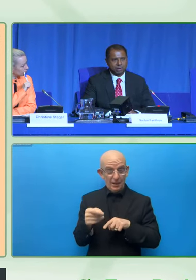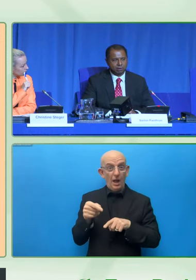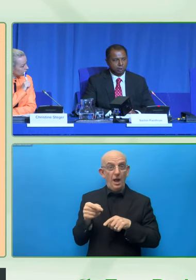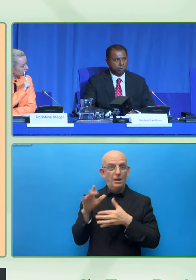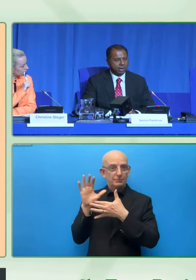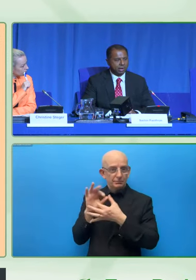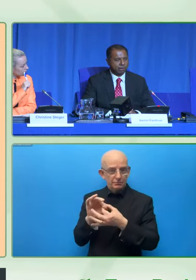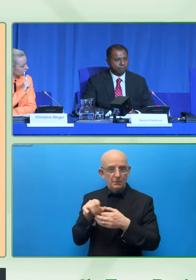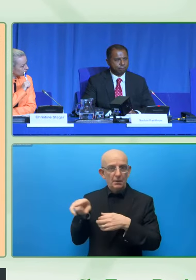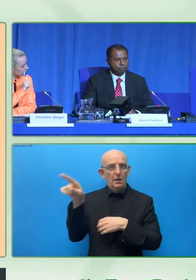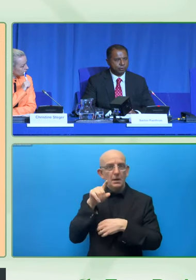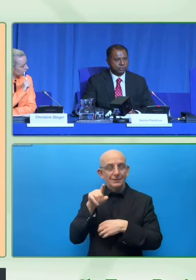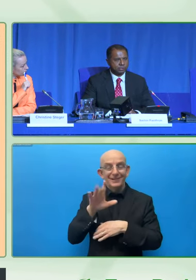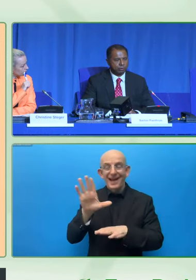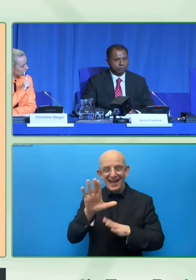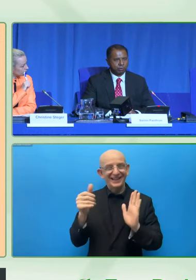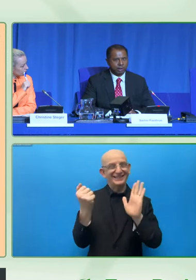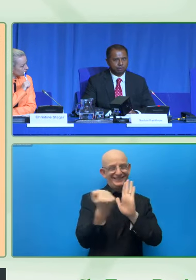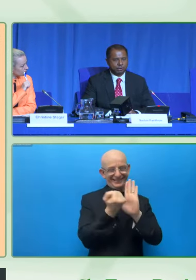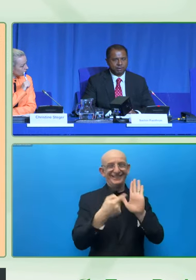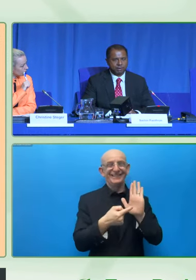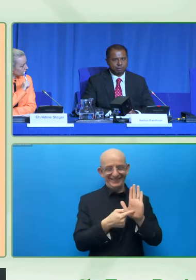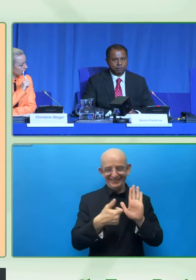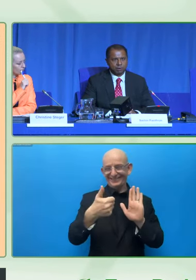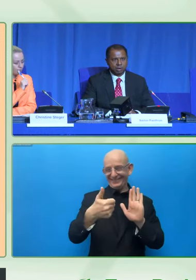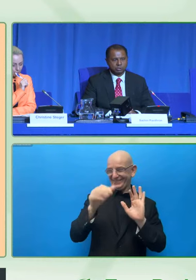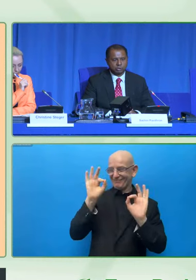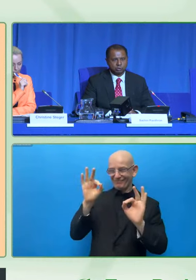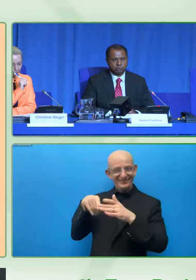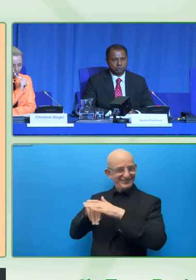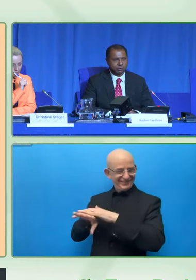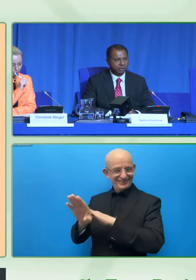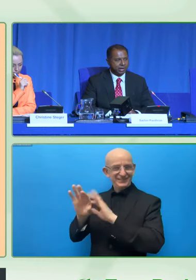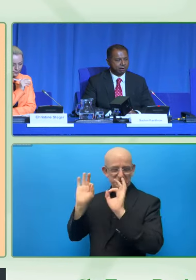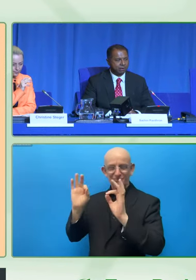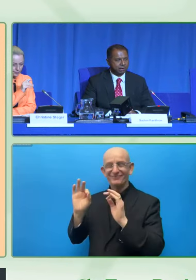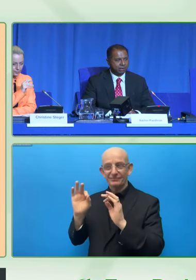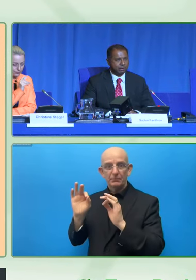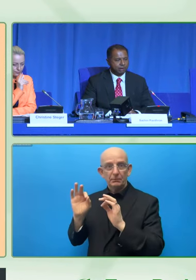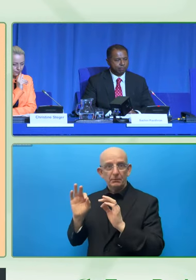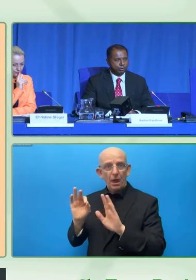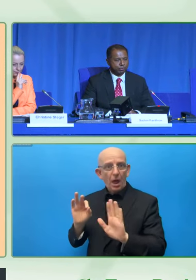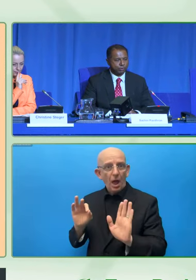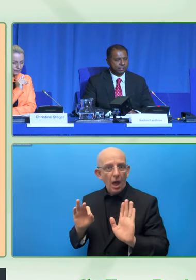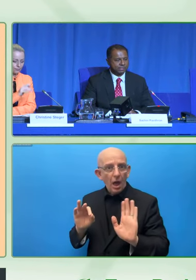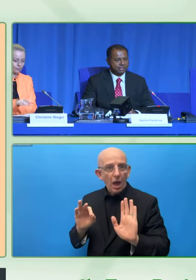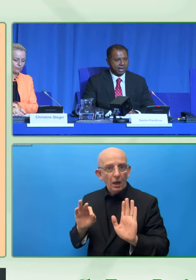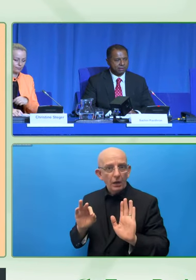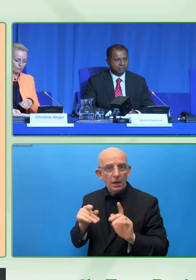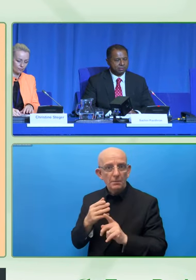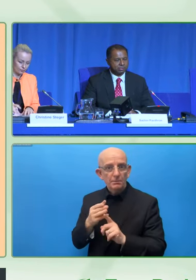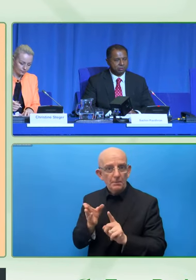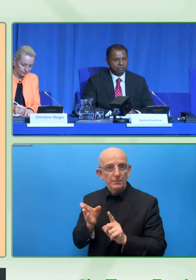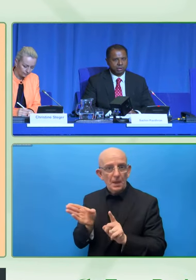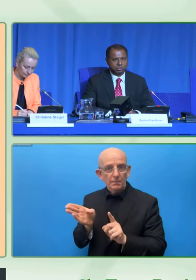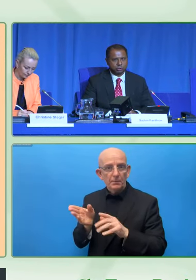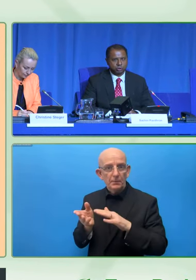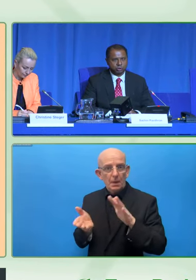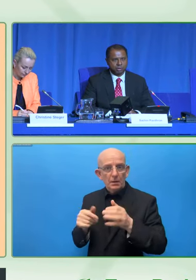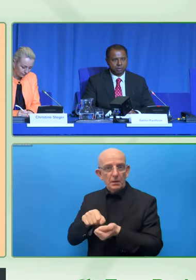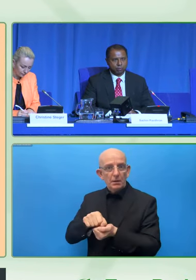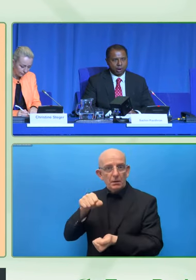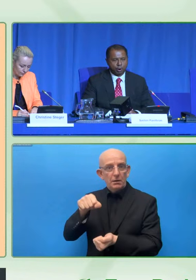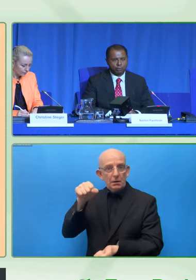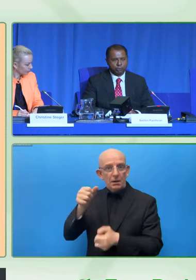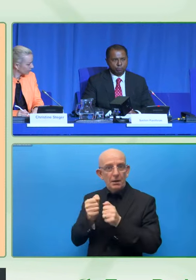necessarily mean you can enforce it or implement it because you don't have the appropriate standards to make